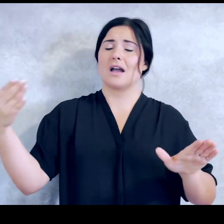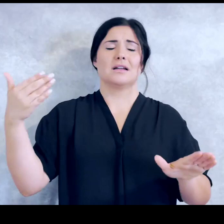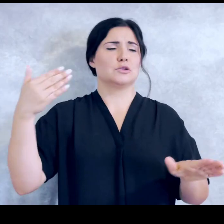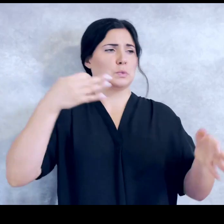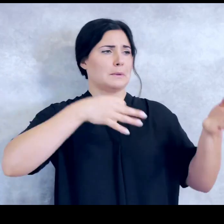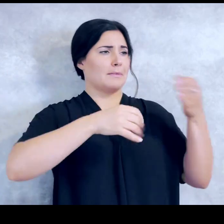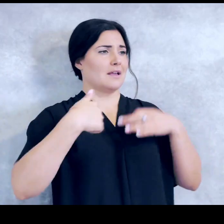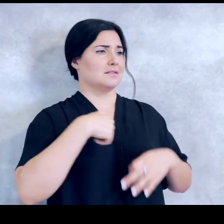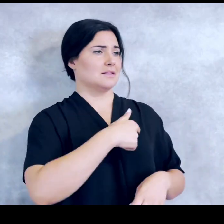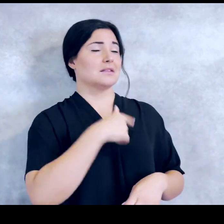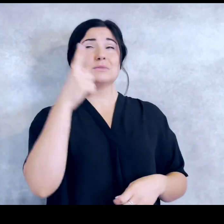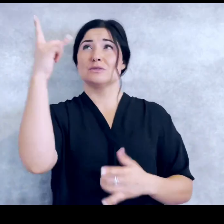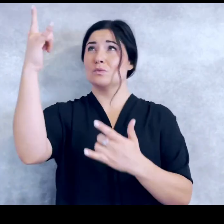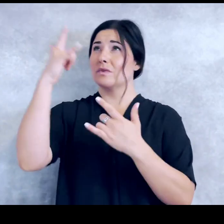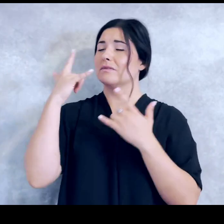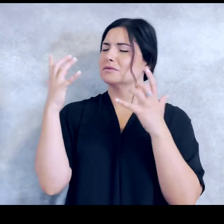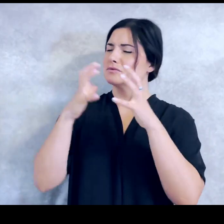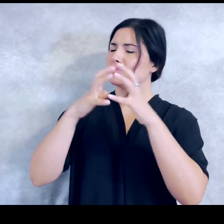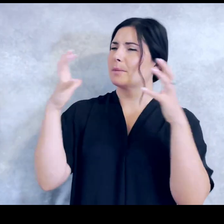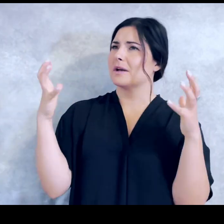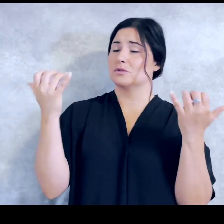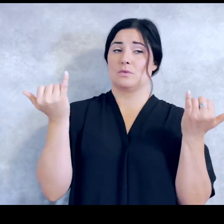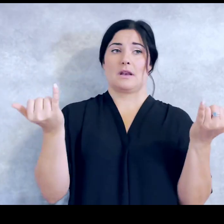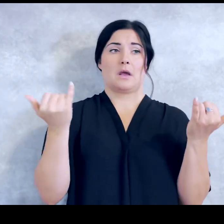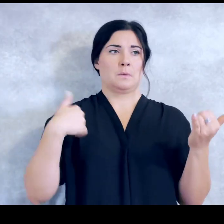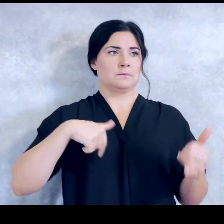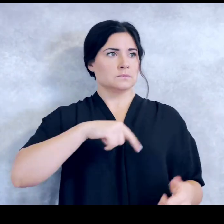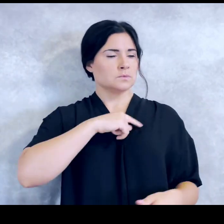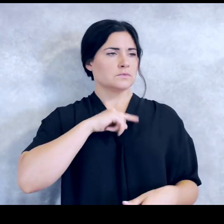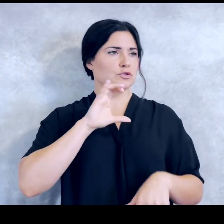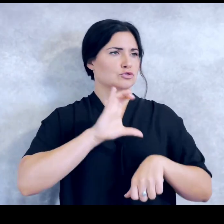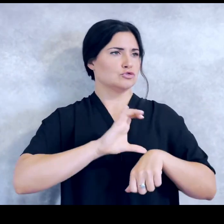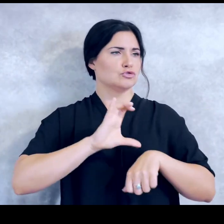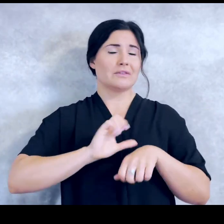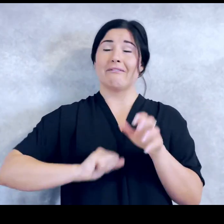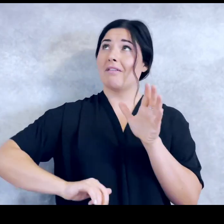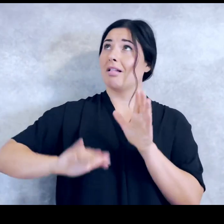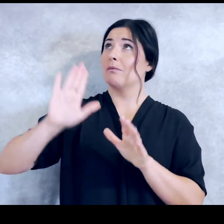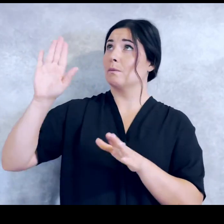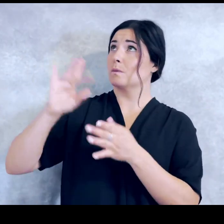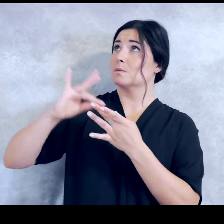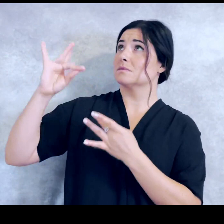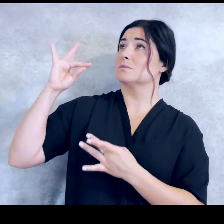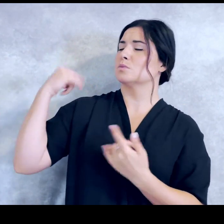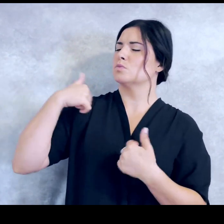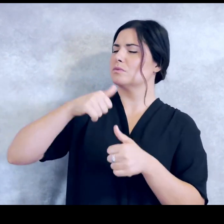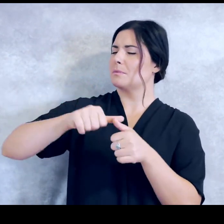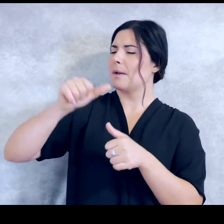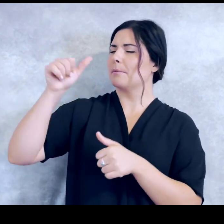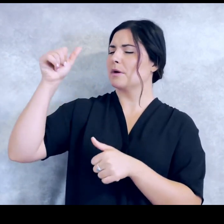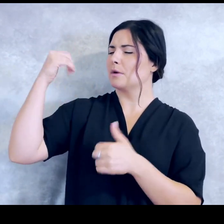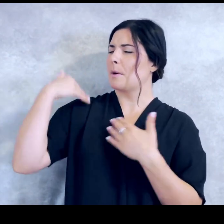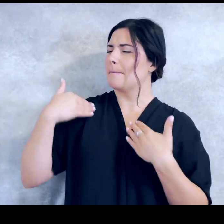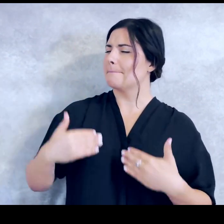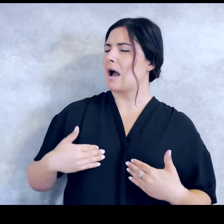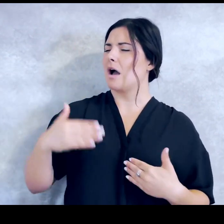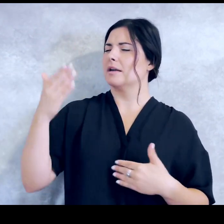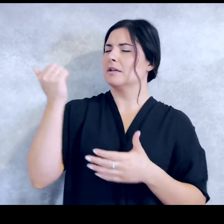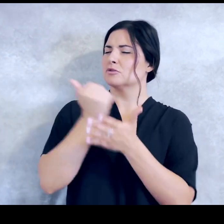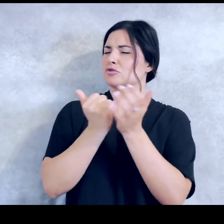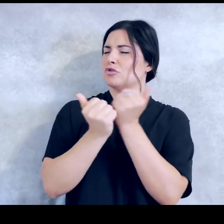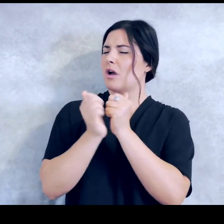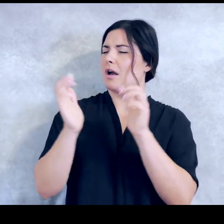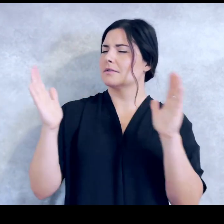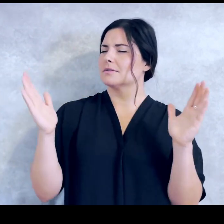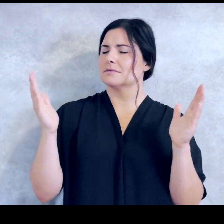loved us so much. And so right now together as a church, a family, filled with your spirit, we remember your body that was nailed to